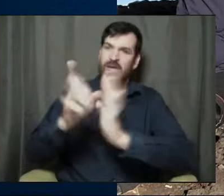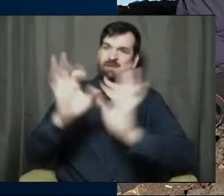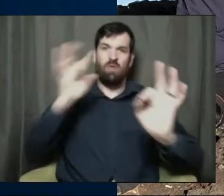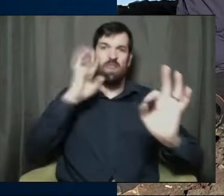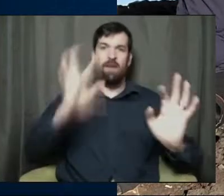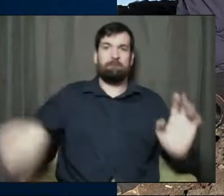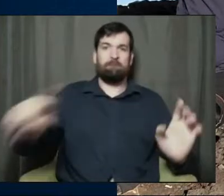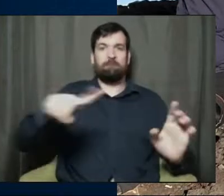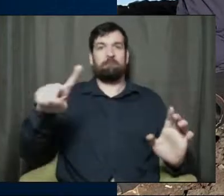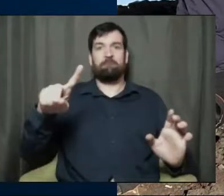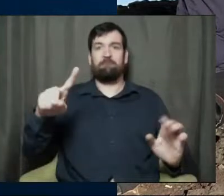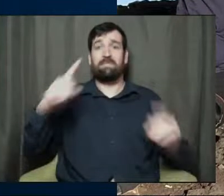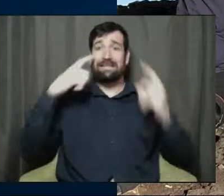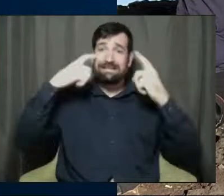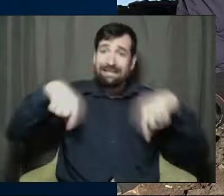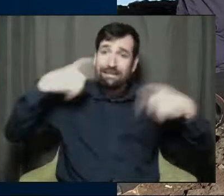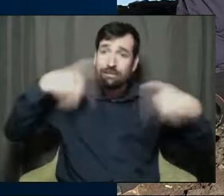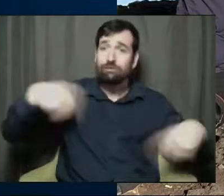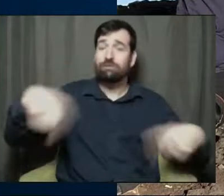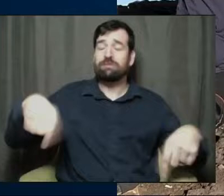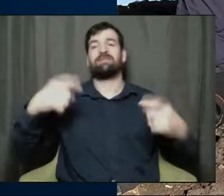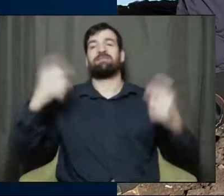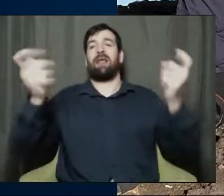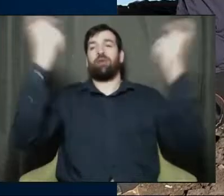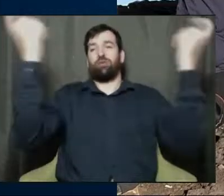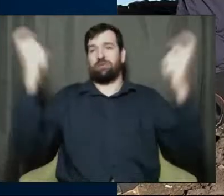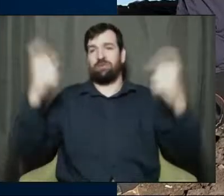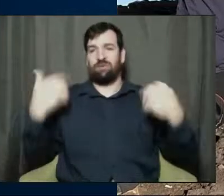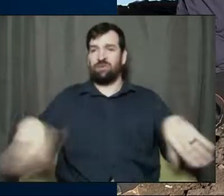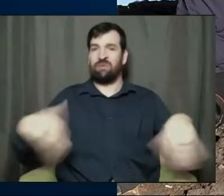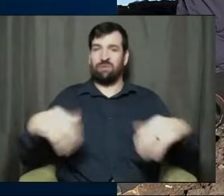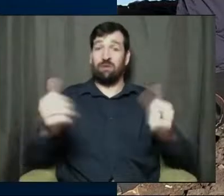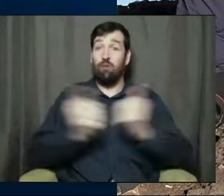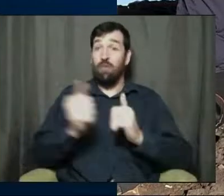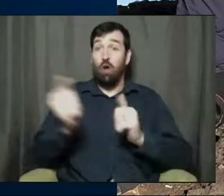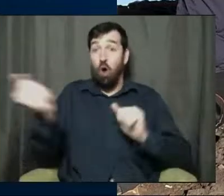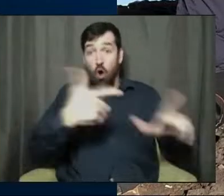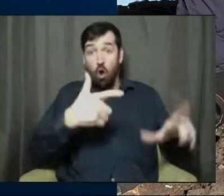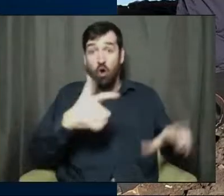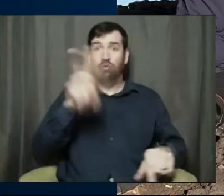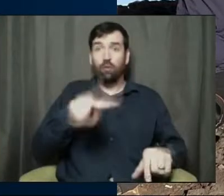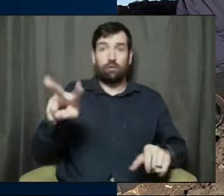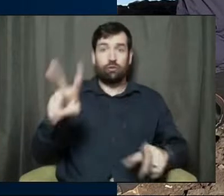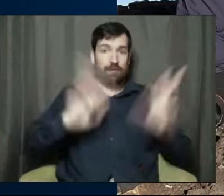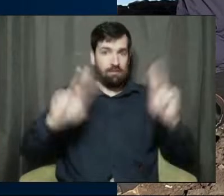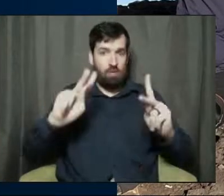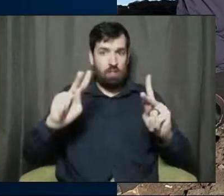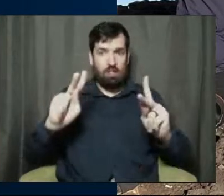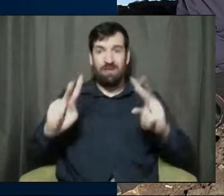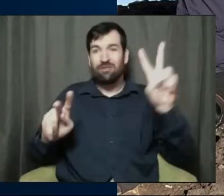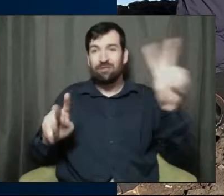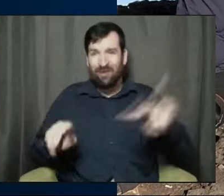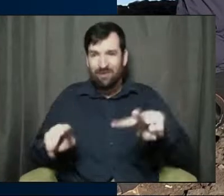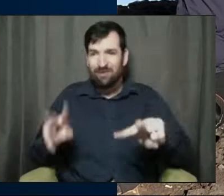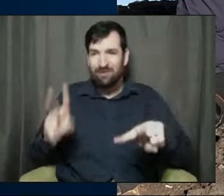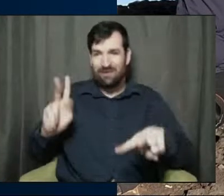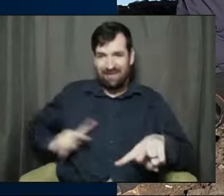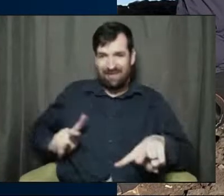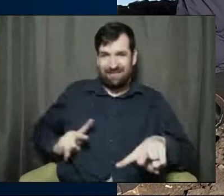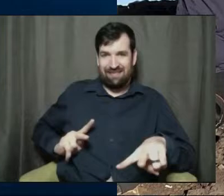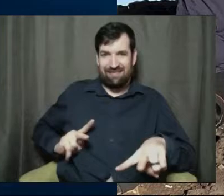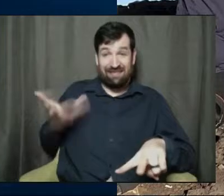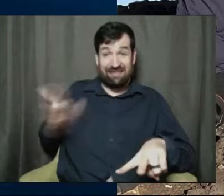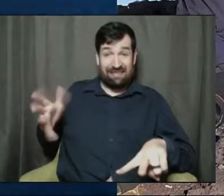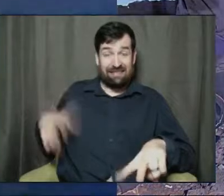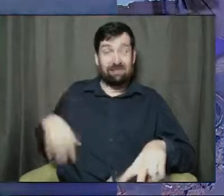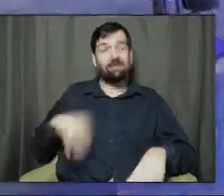as Stephanie said, and lots of celebration. All of them with one, there's 22 people, so that's 22 kidneys right there on your screen. And I know Stephanie